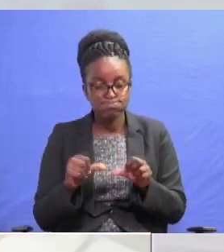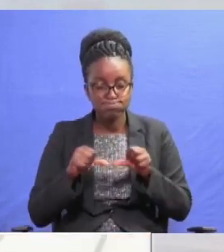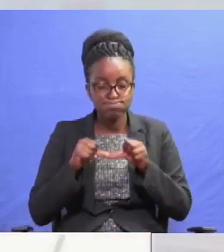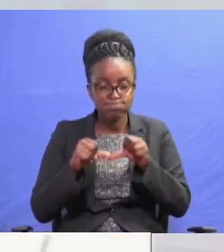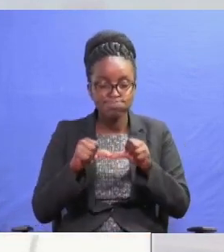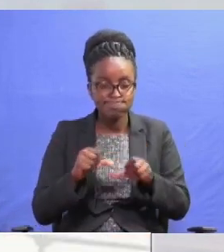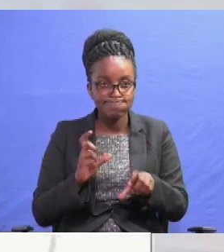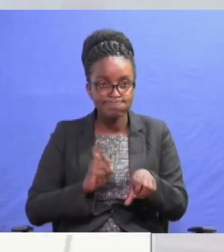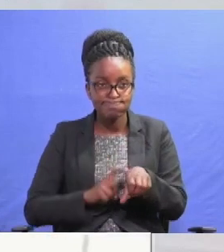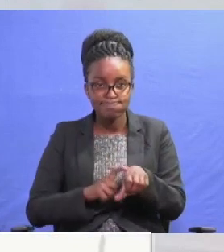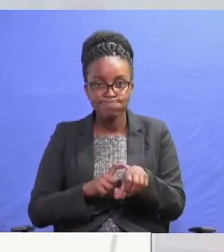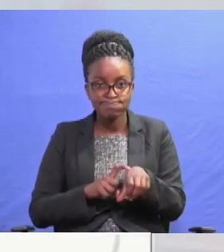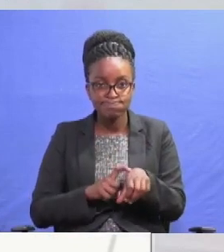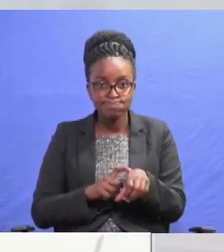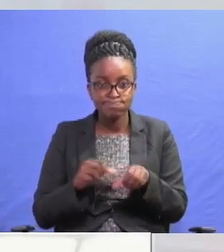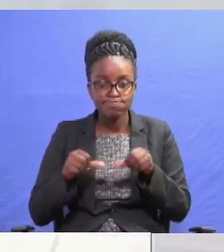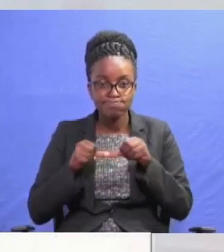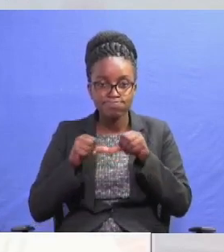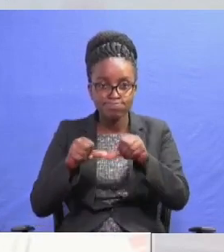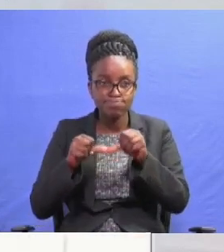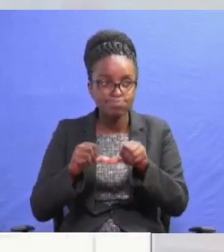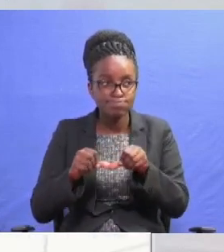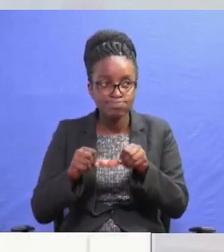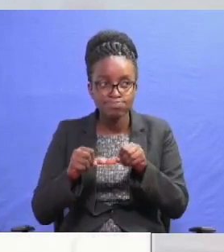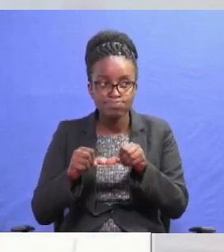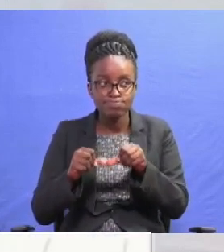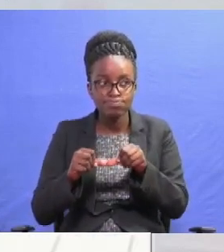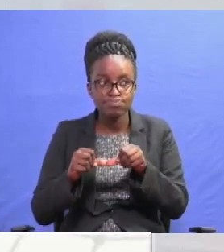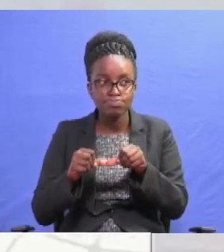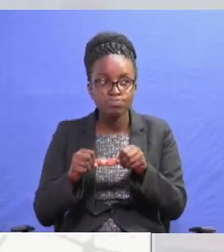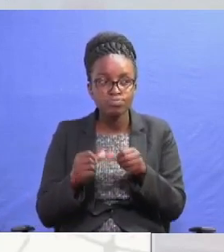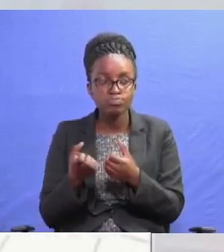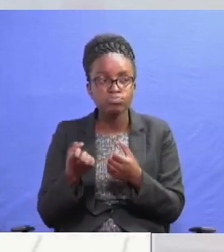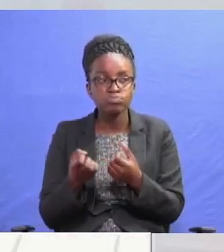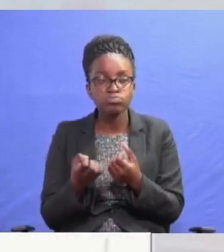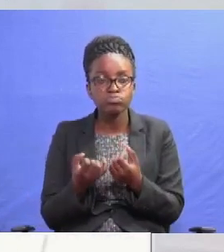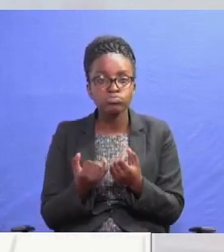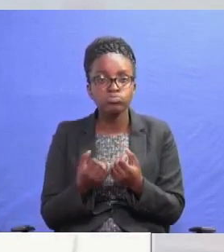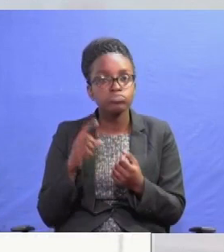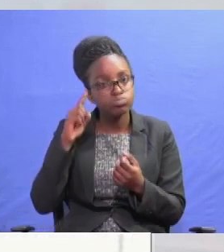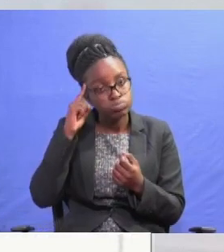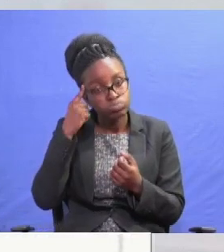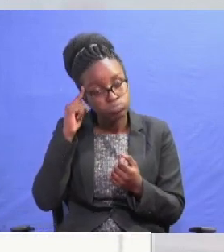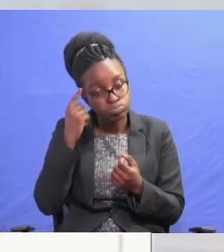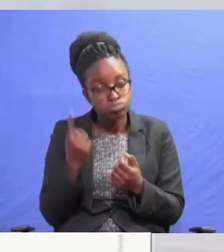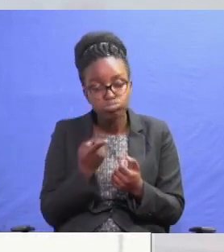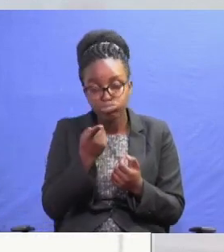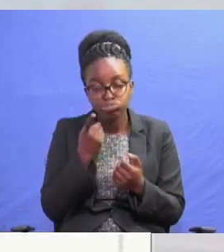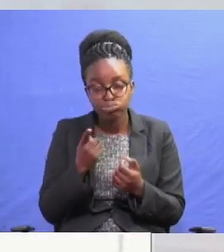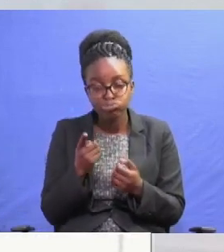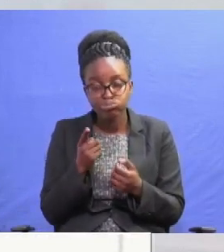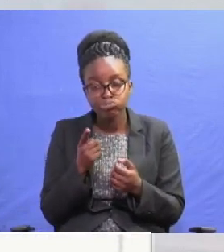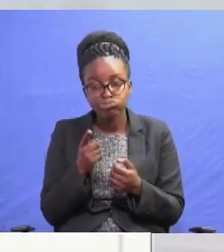might arise in future is concerned? Don't you think that is the area that we need to really invest more and improve on